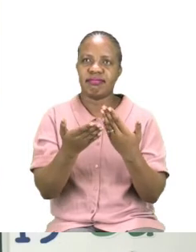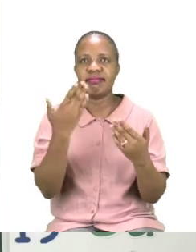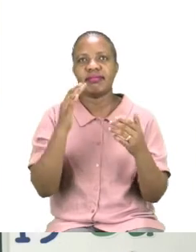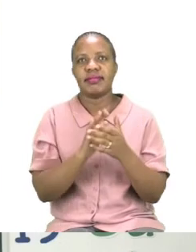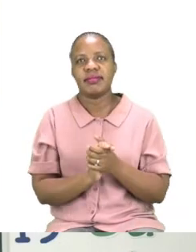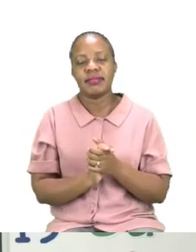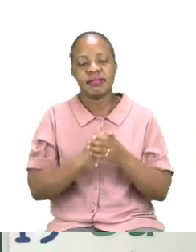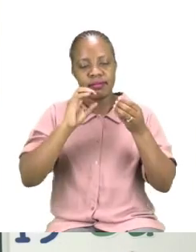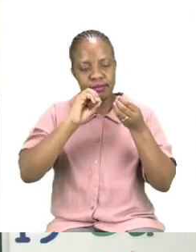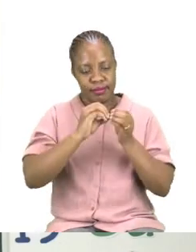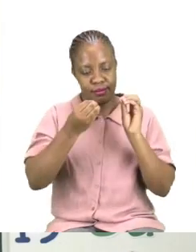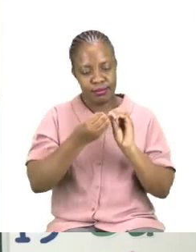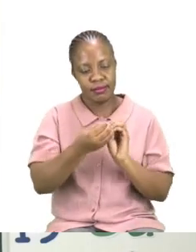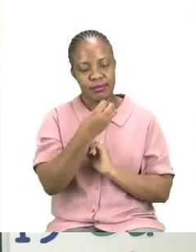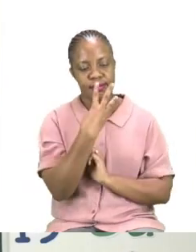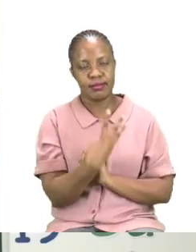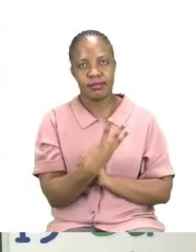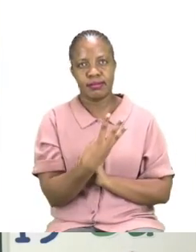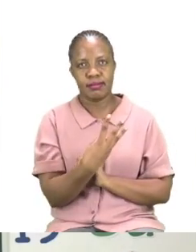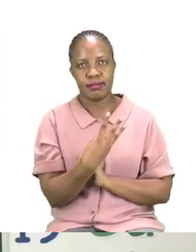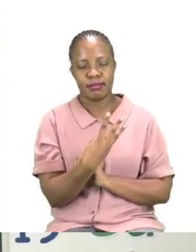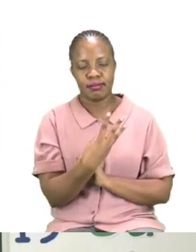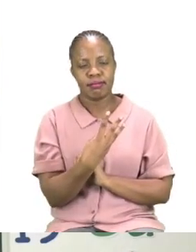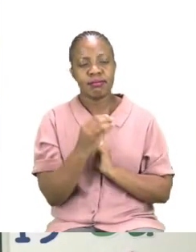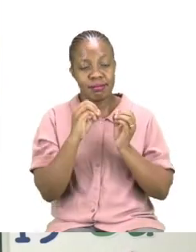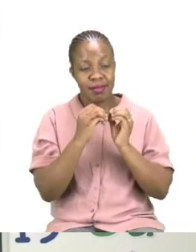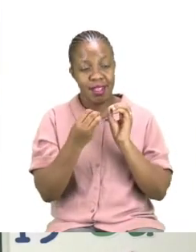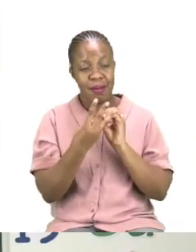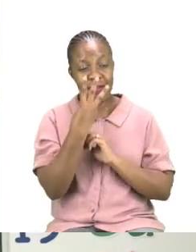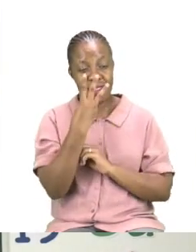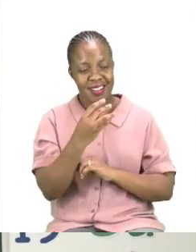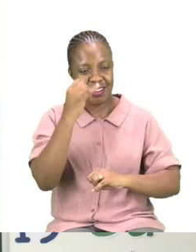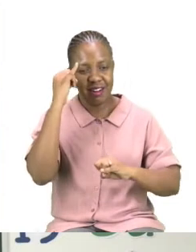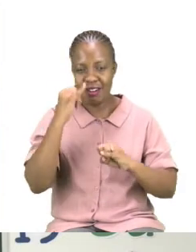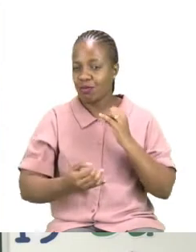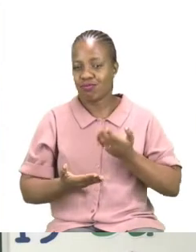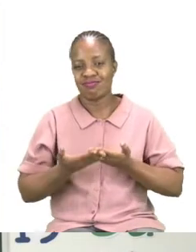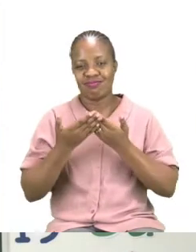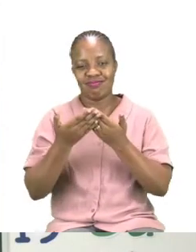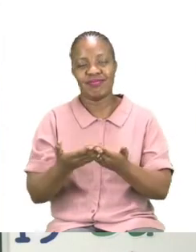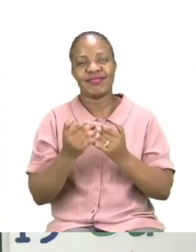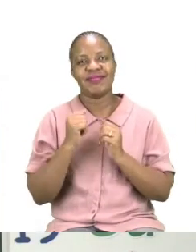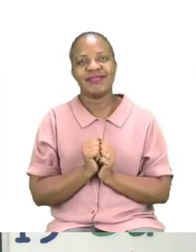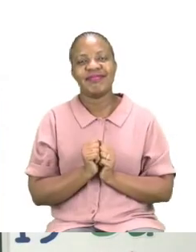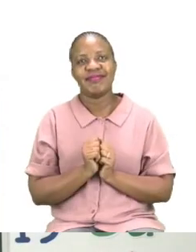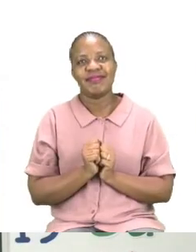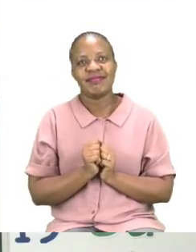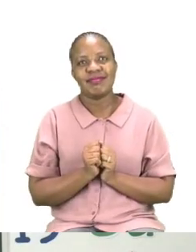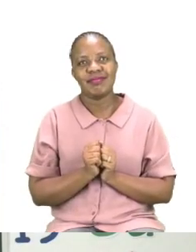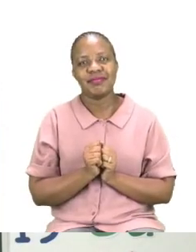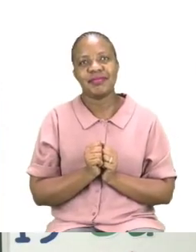the third one together. And that is the last one I'm going to help you with. Let's see. What does the third